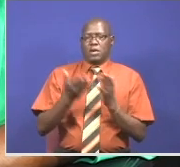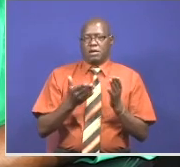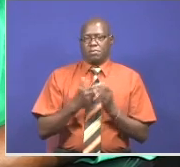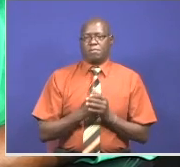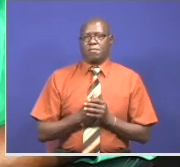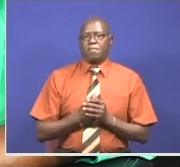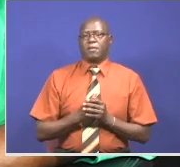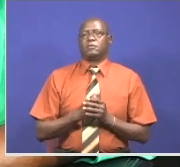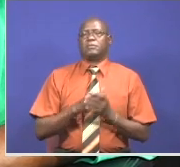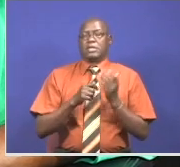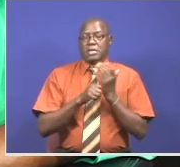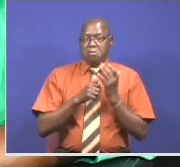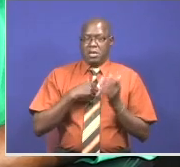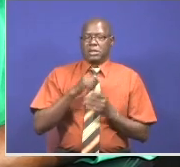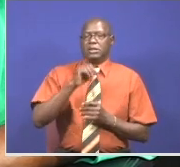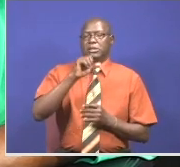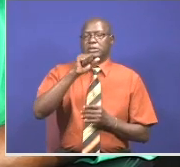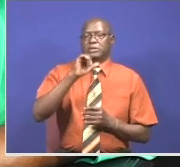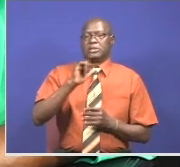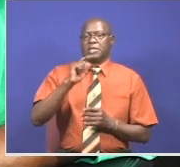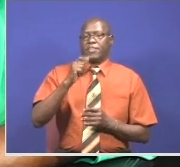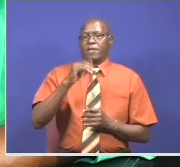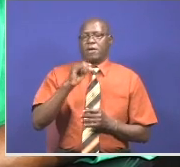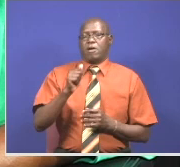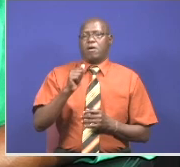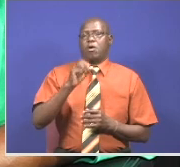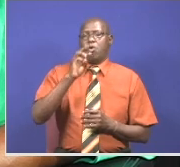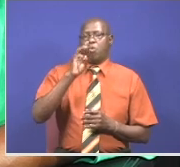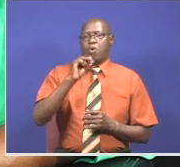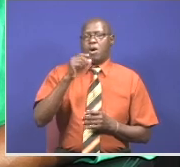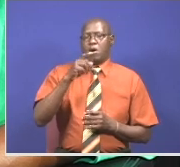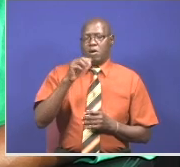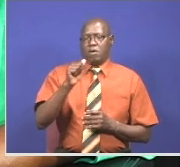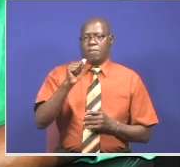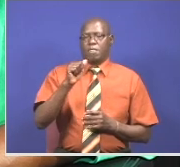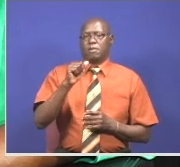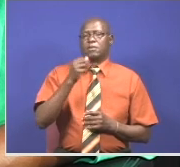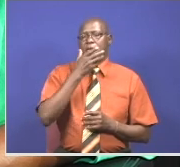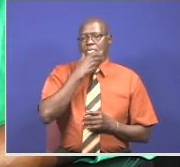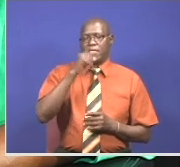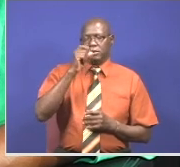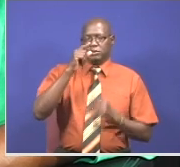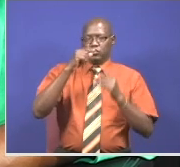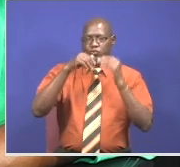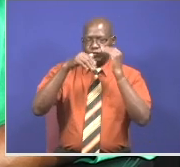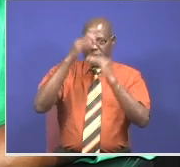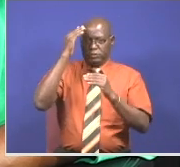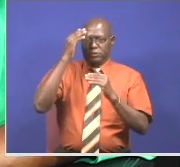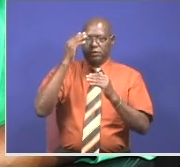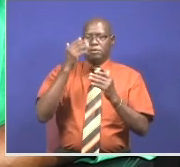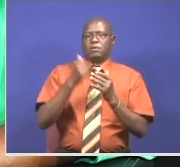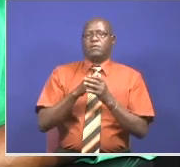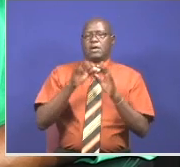My name is Cynthia Waga, and I'm a finance lecturer at the Jomo Kenyatta University of Agriculture and Technology.